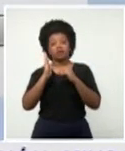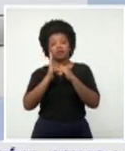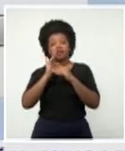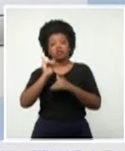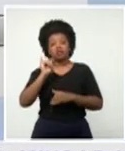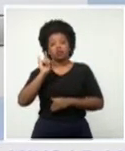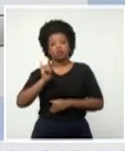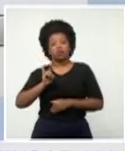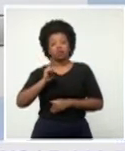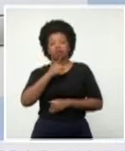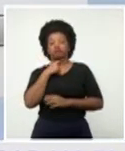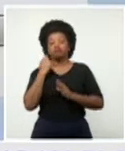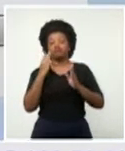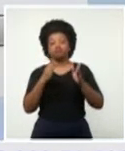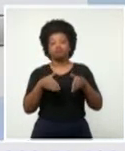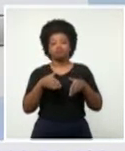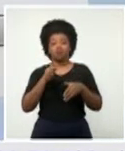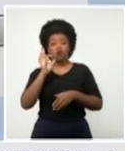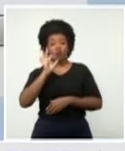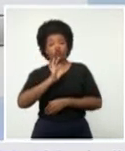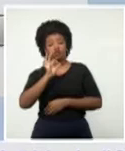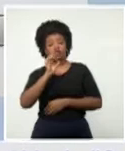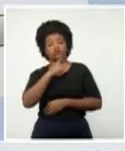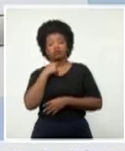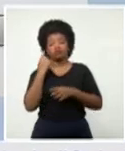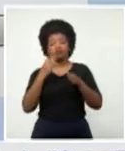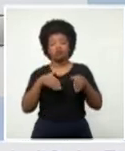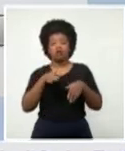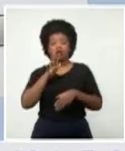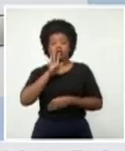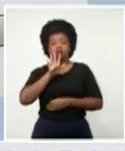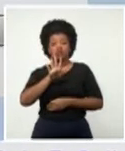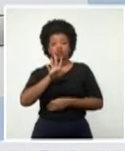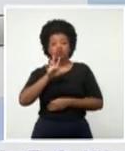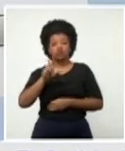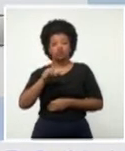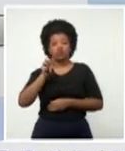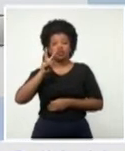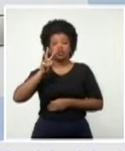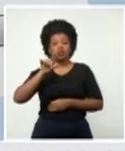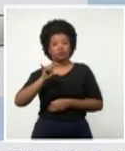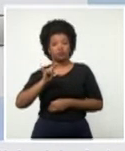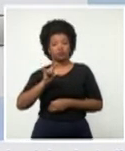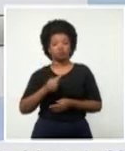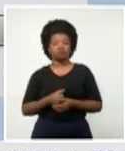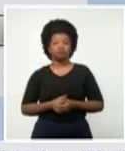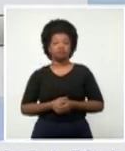196,069 deaths, for a lethality of 5.39%.